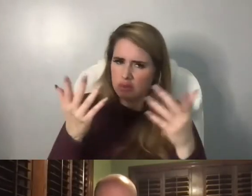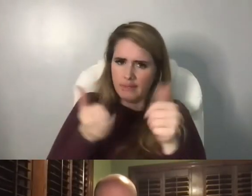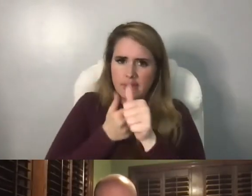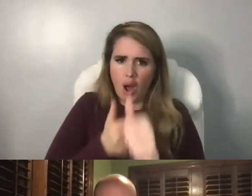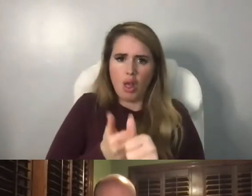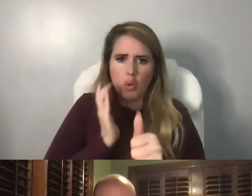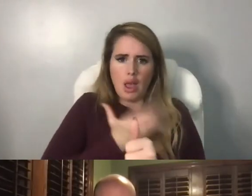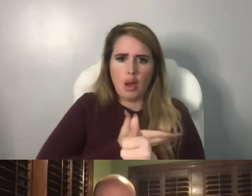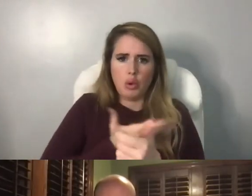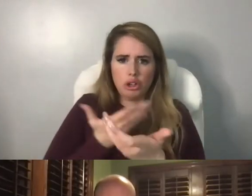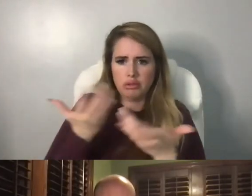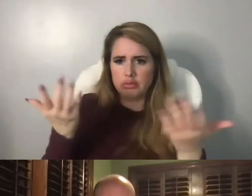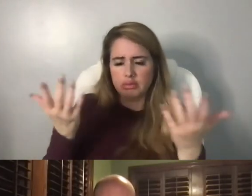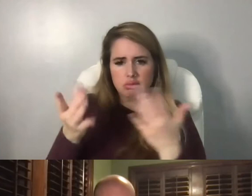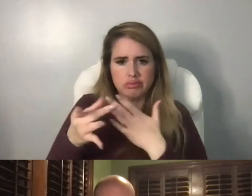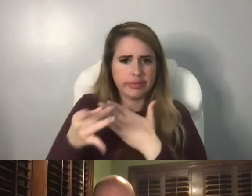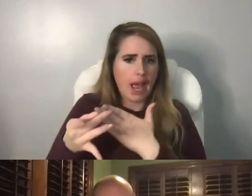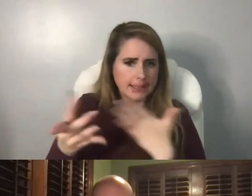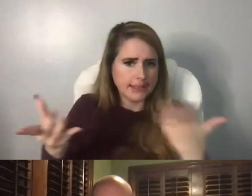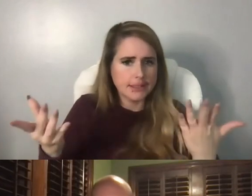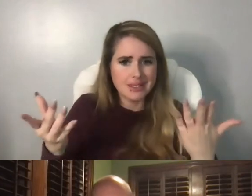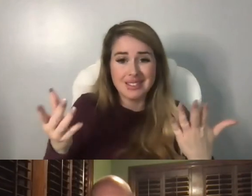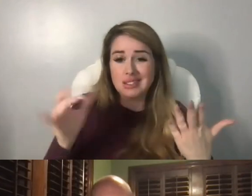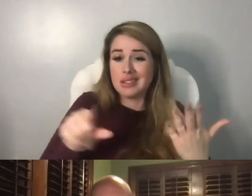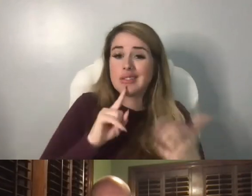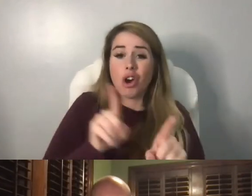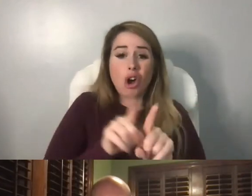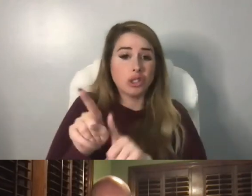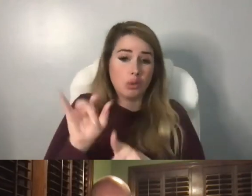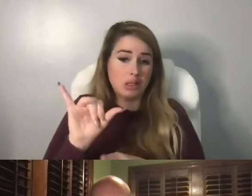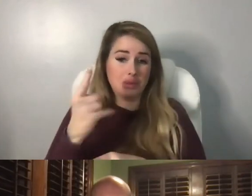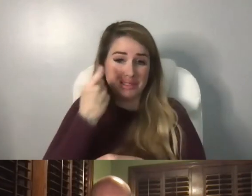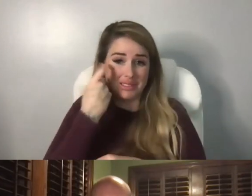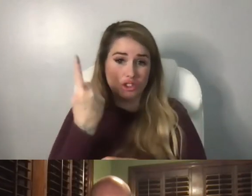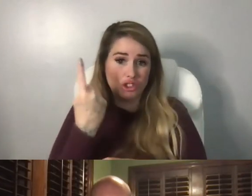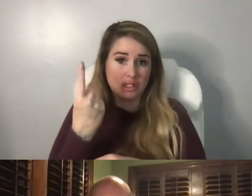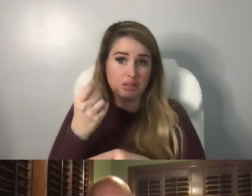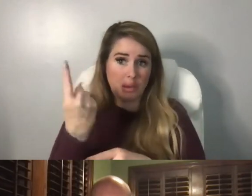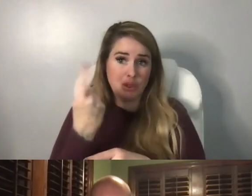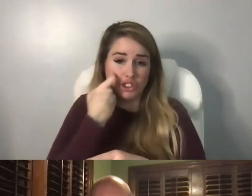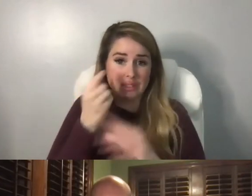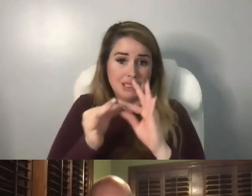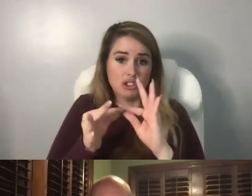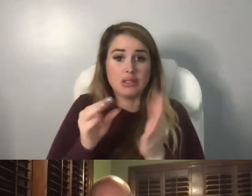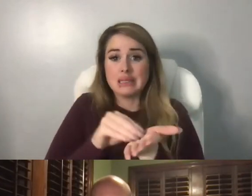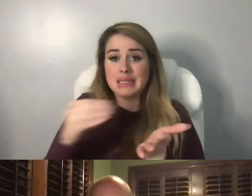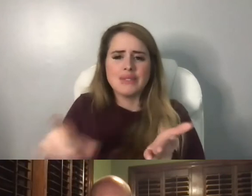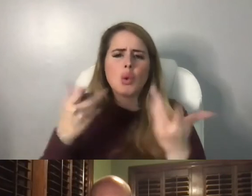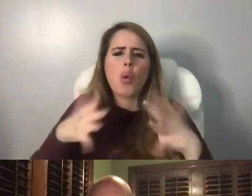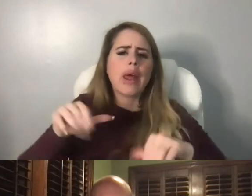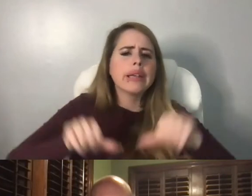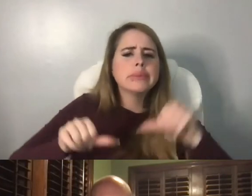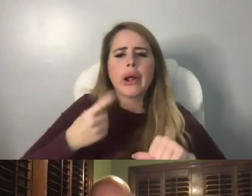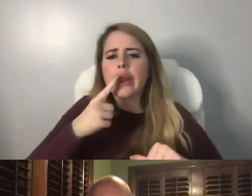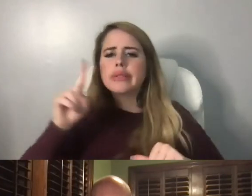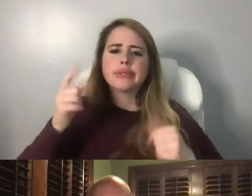one attendee noted, these can be very expensive. So it may not be something you want to experiment with willy-nilly unless